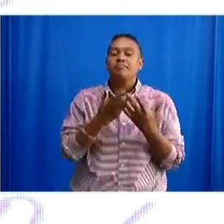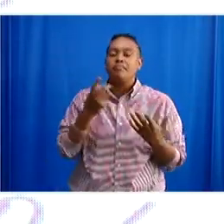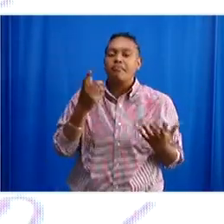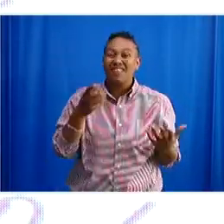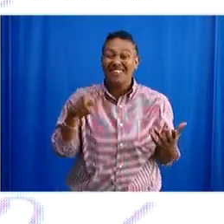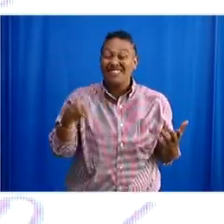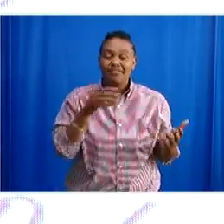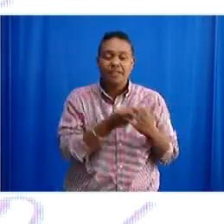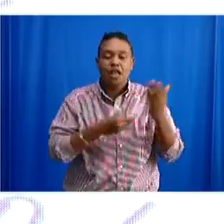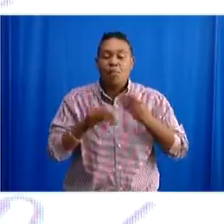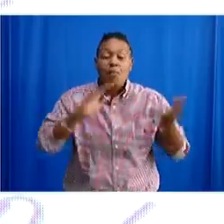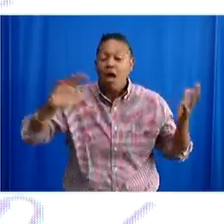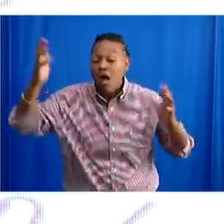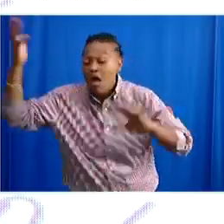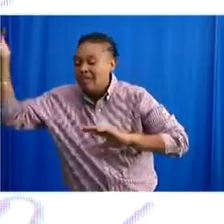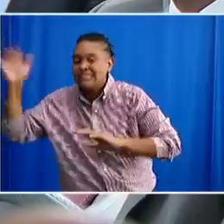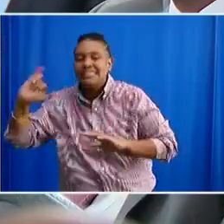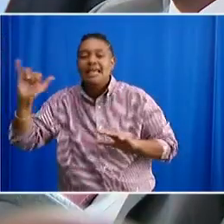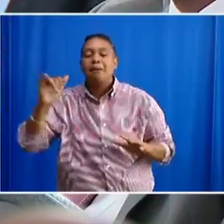just been through.